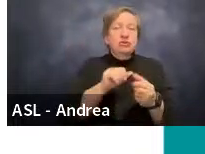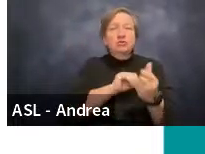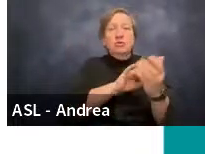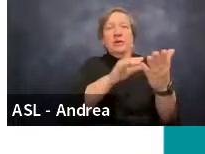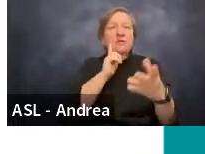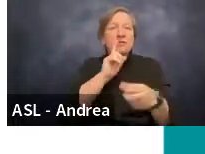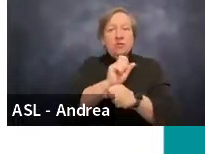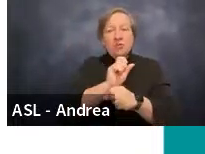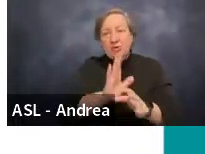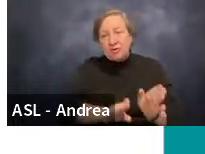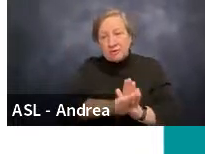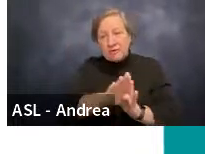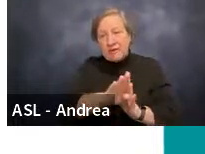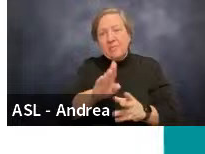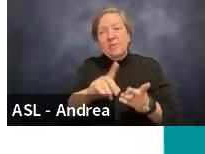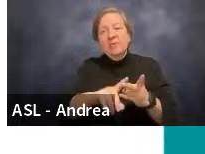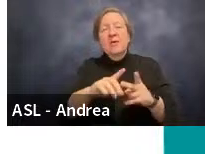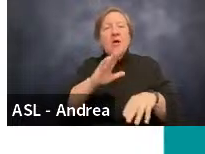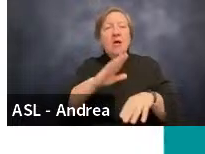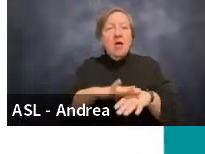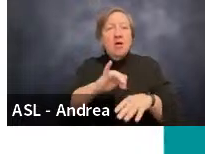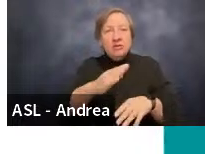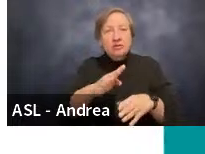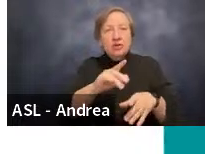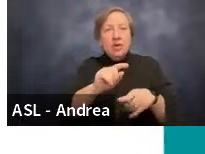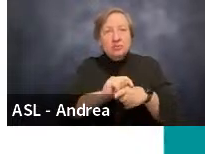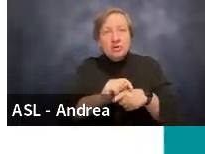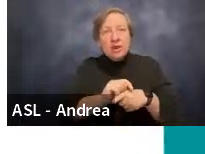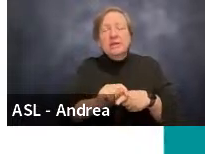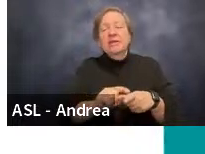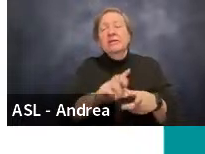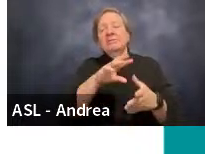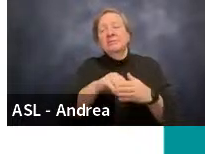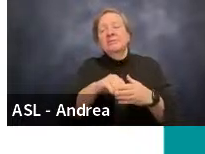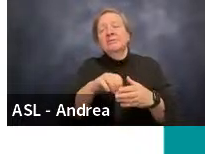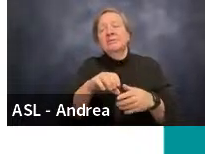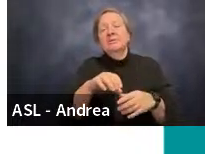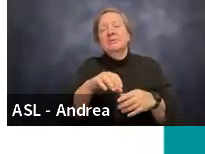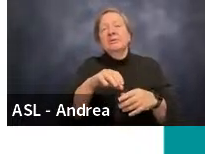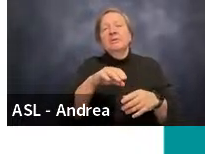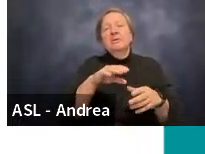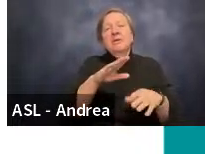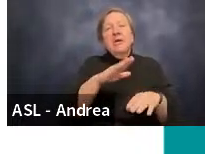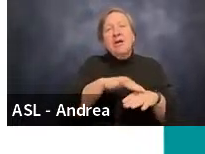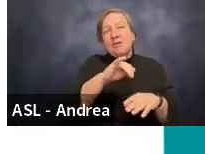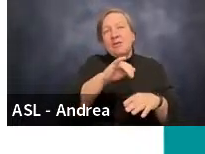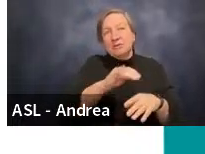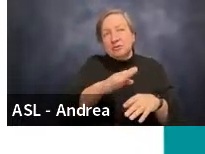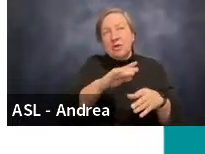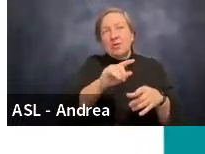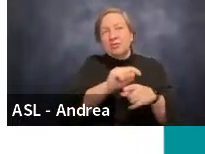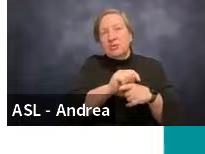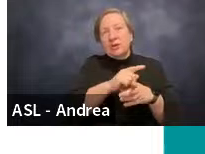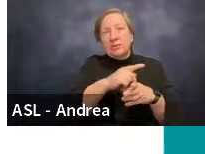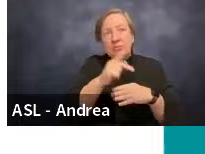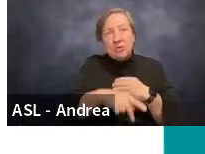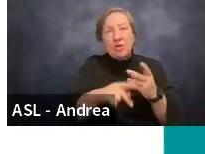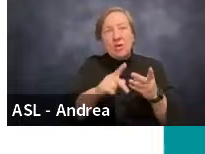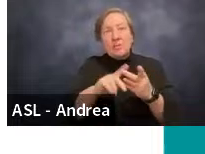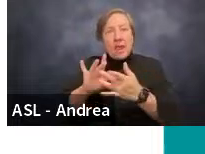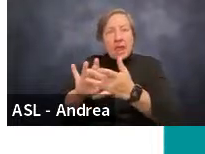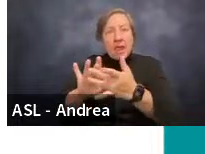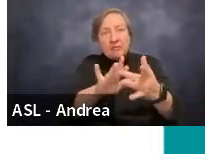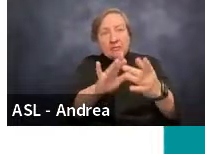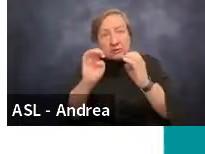development, on-the-job training, and it has components of on-the-job training program, outreach and education, safe